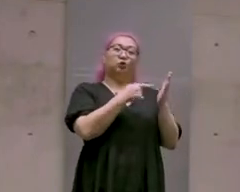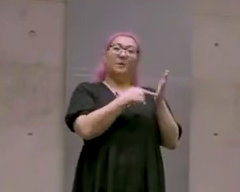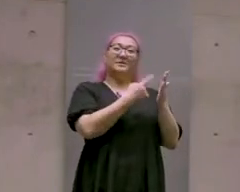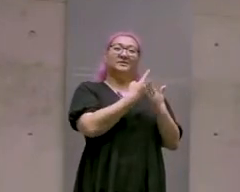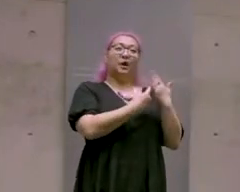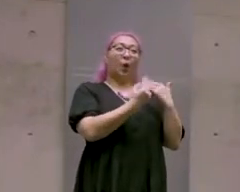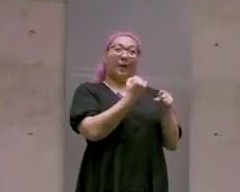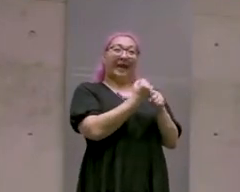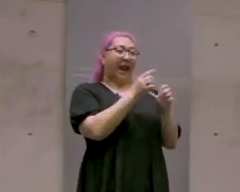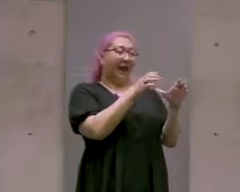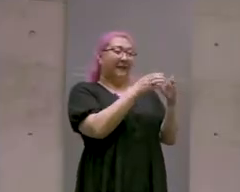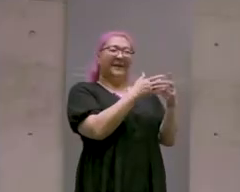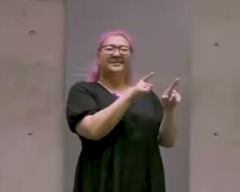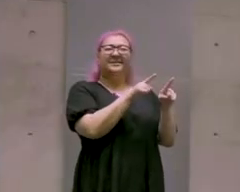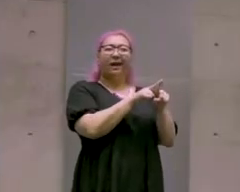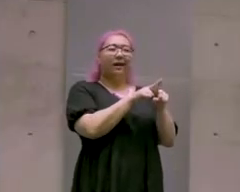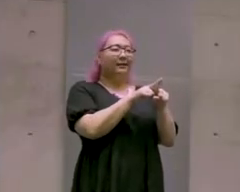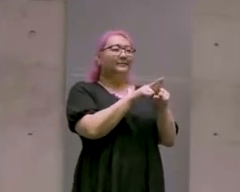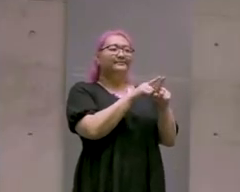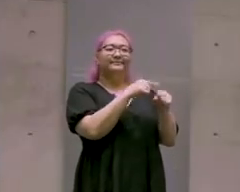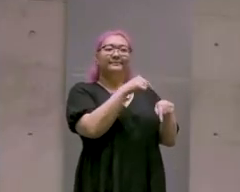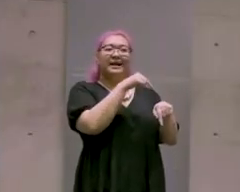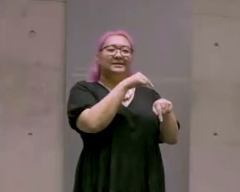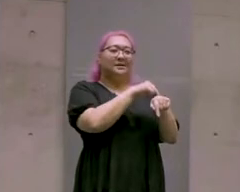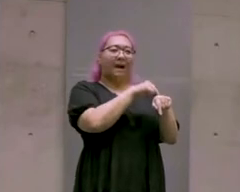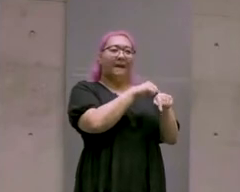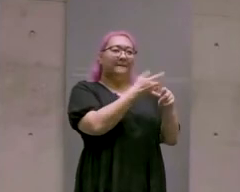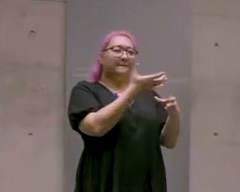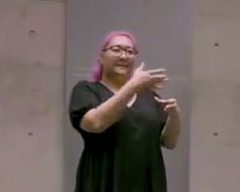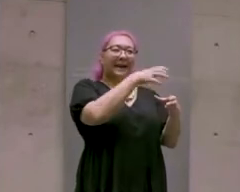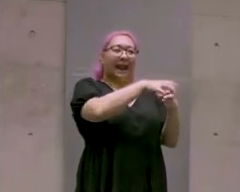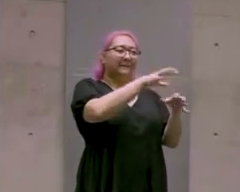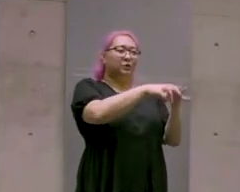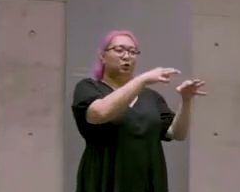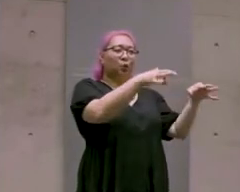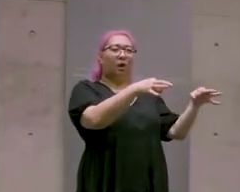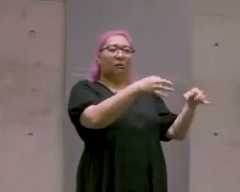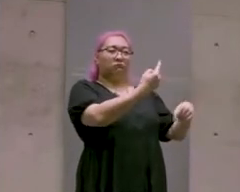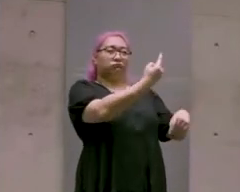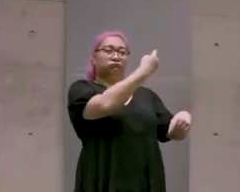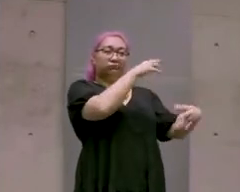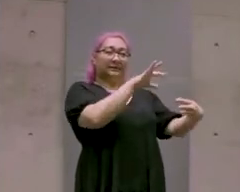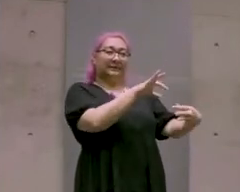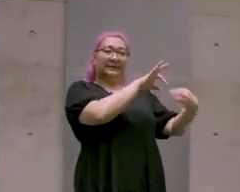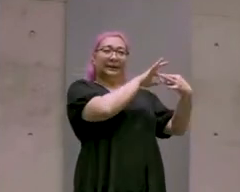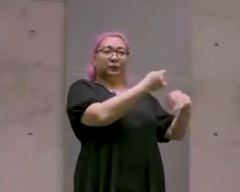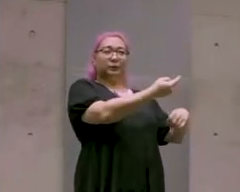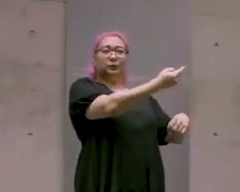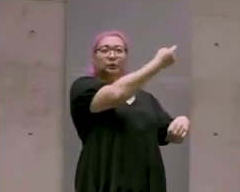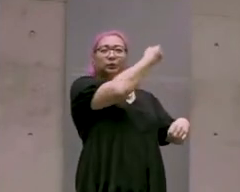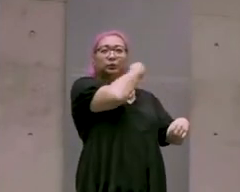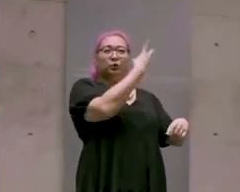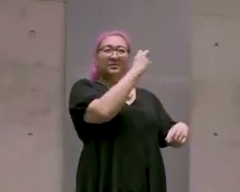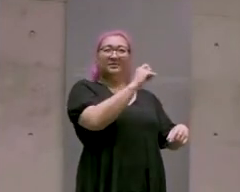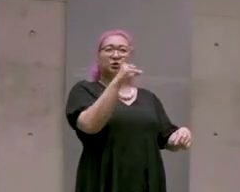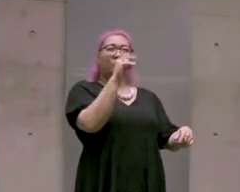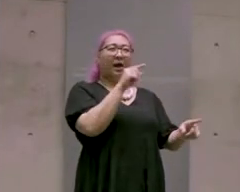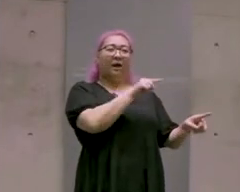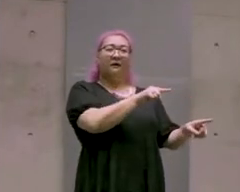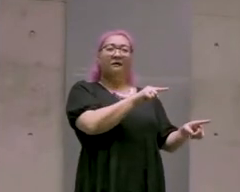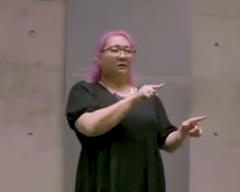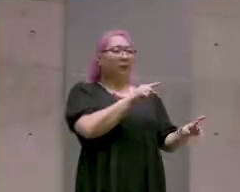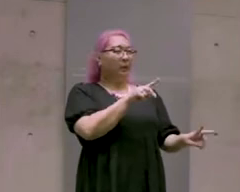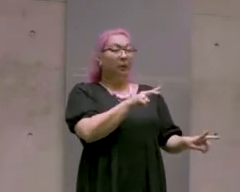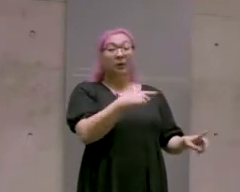now. And there was an amazing talk earlier about personal games. And I've never really been a writer who's made a game that's